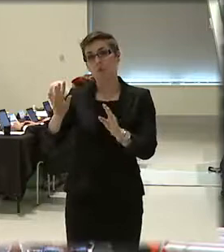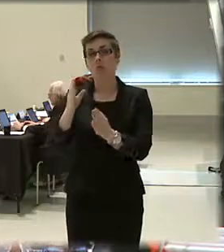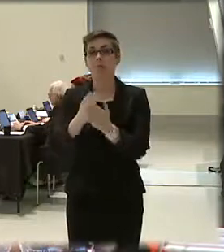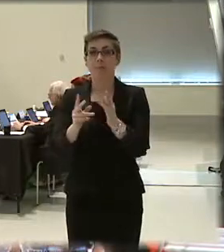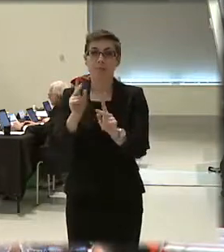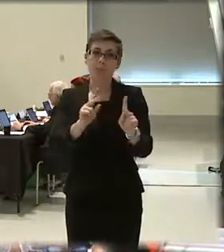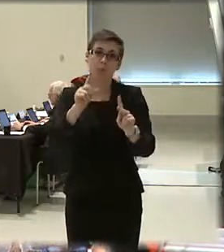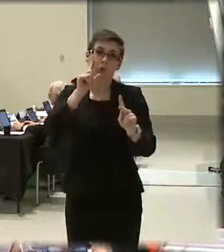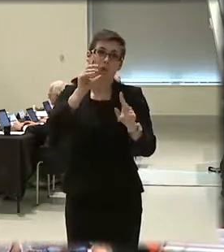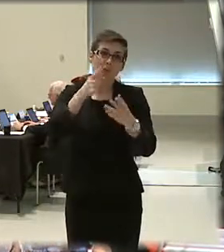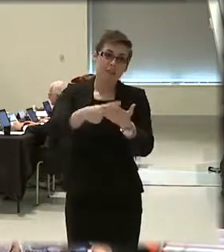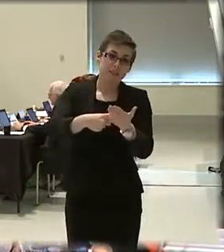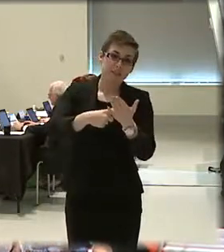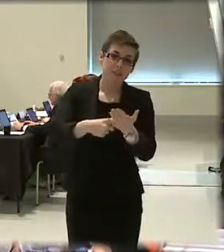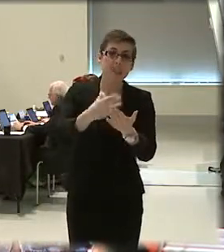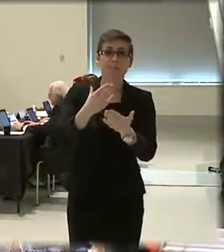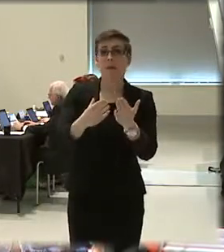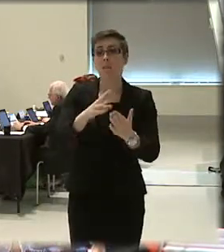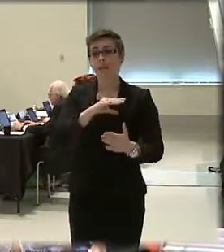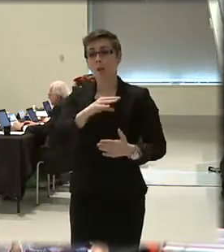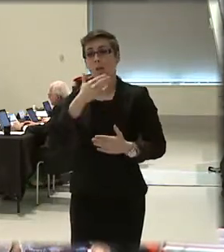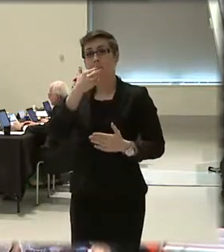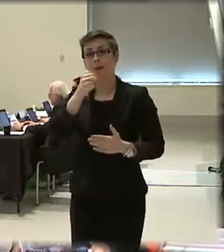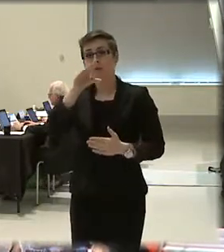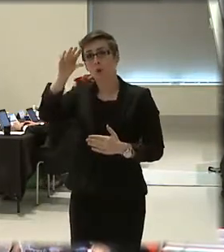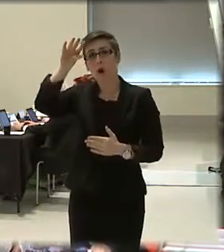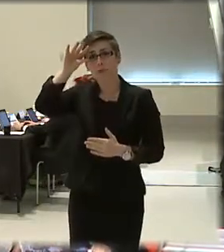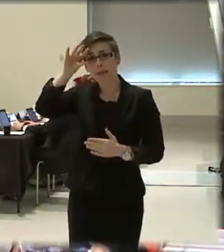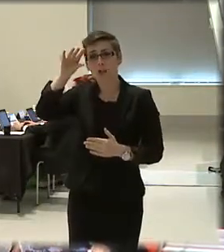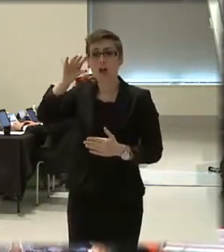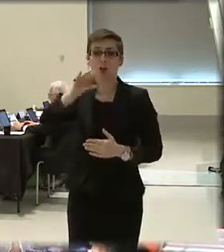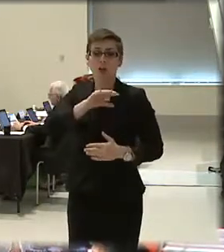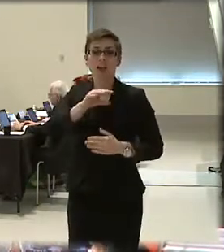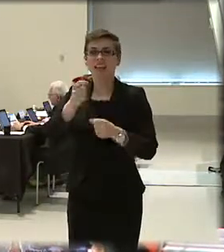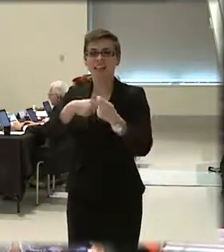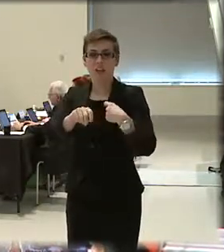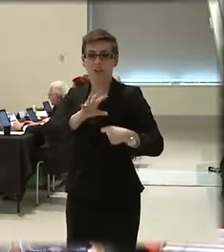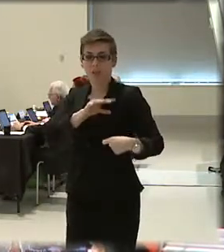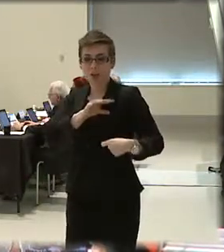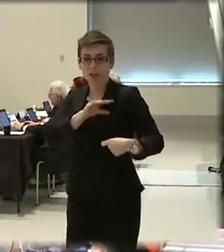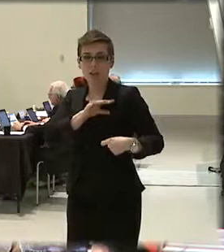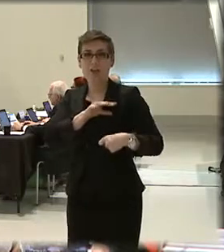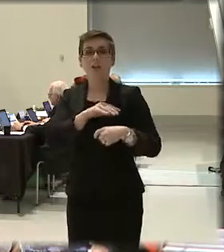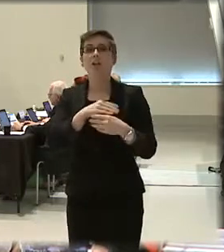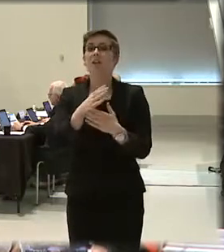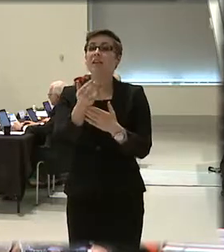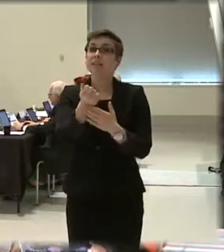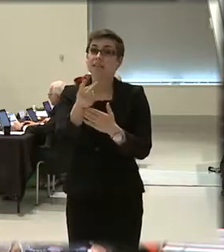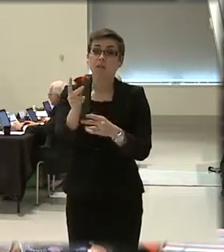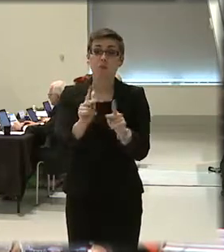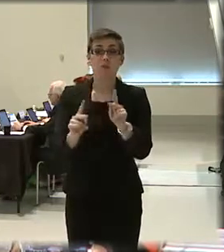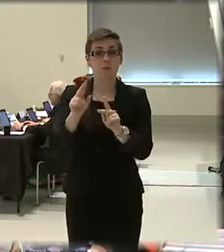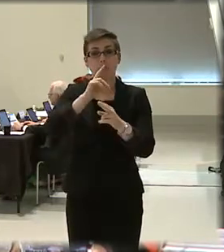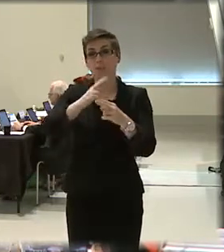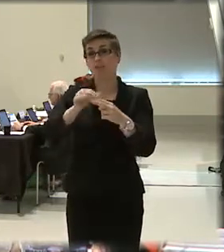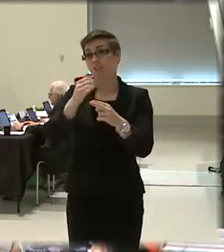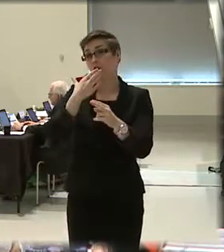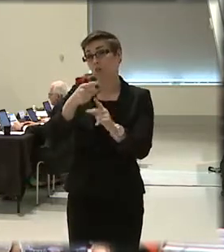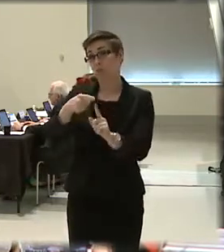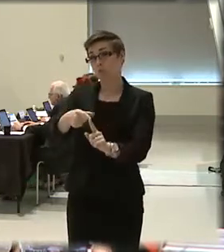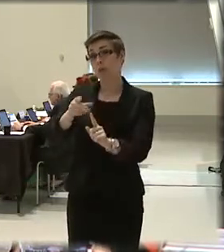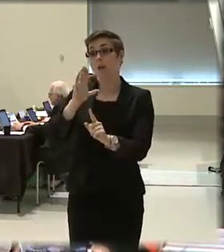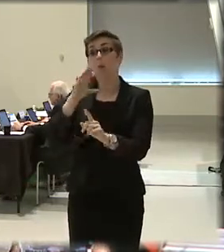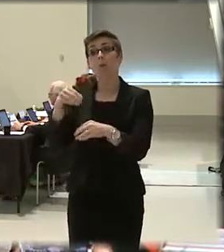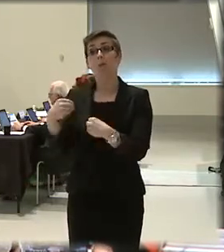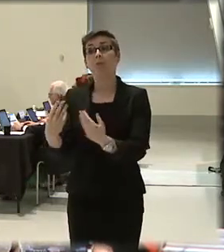camera on or near the head instead of on the chest or the lapel. And several people have brought up the very good point that that provides a